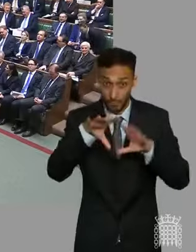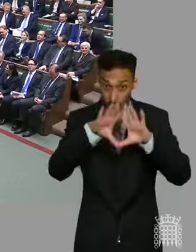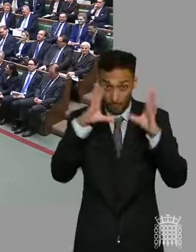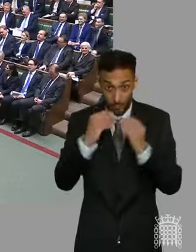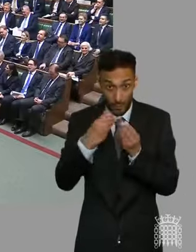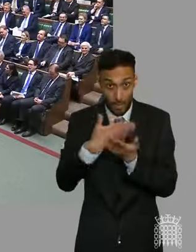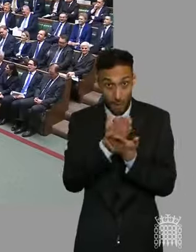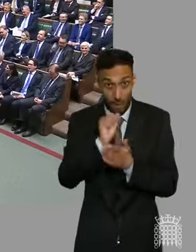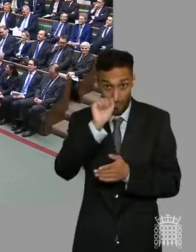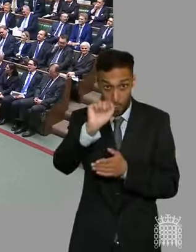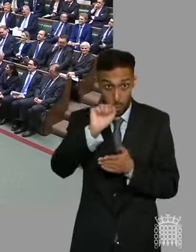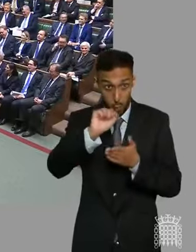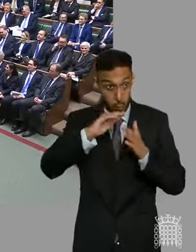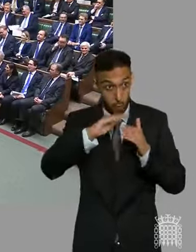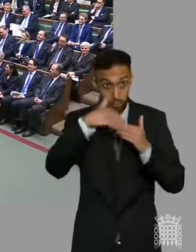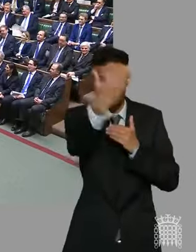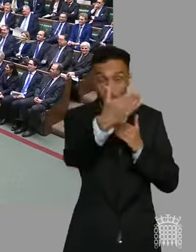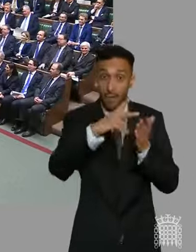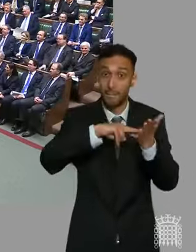rectifying?